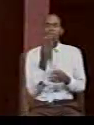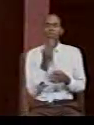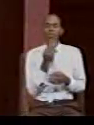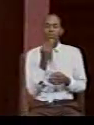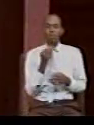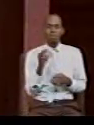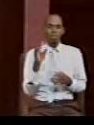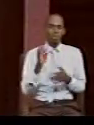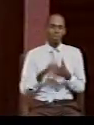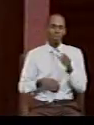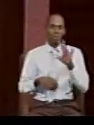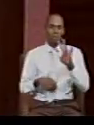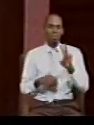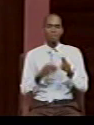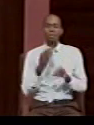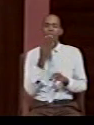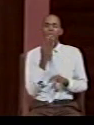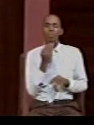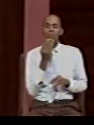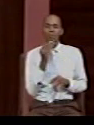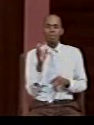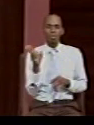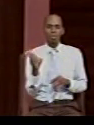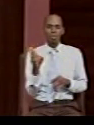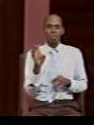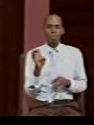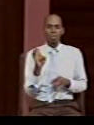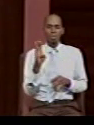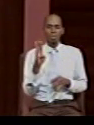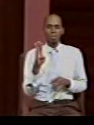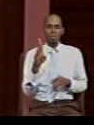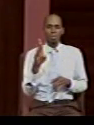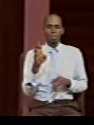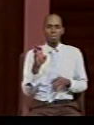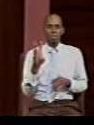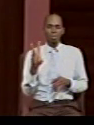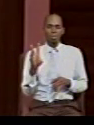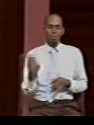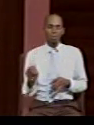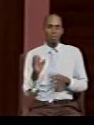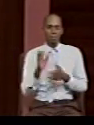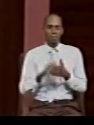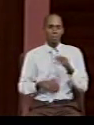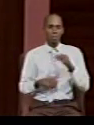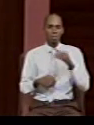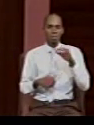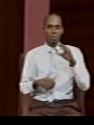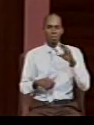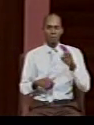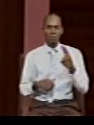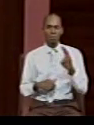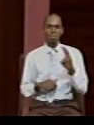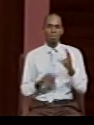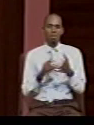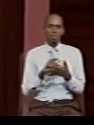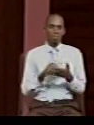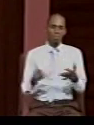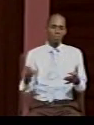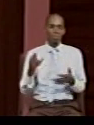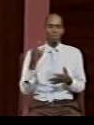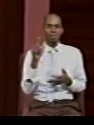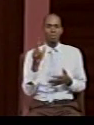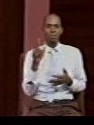verse 25. Hebrews chapter 7, verse 25. Wherefore, he is